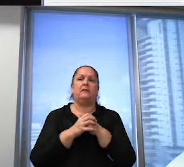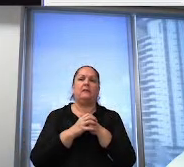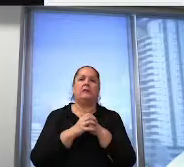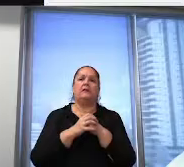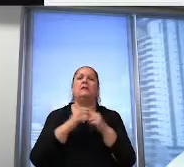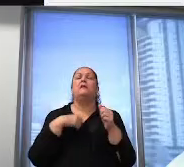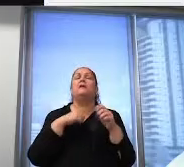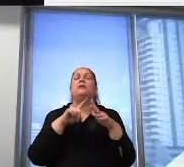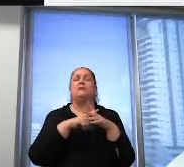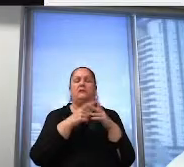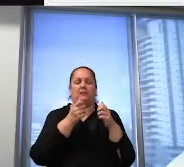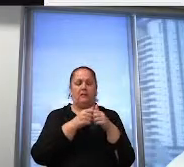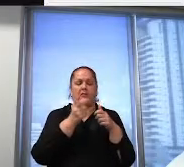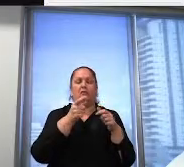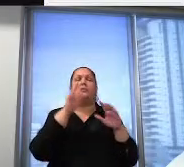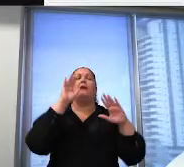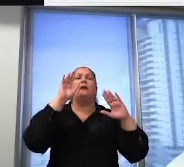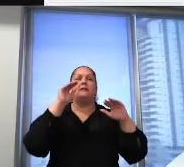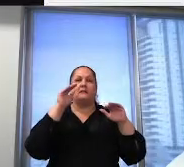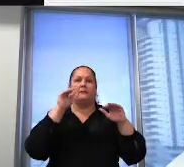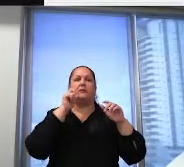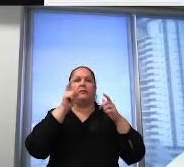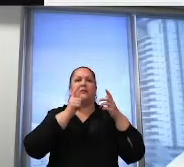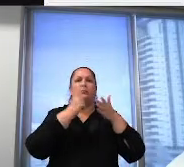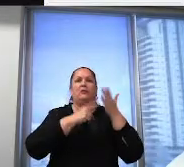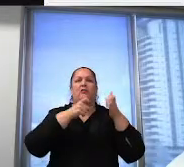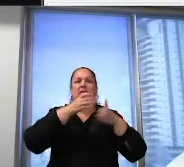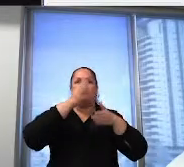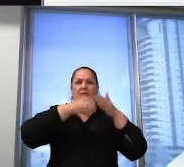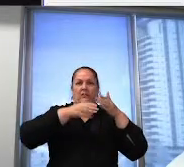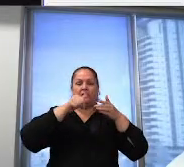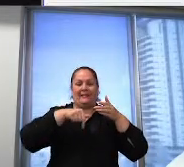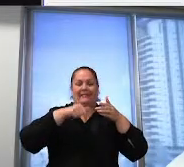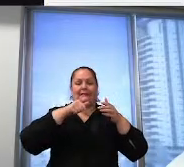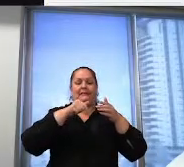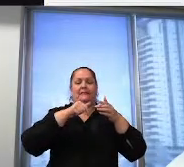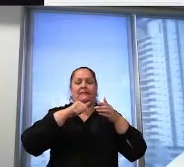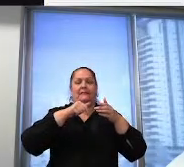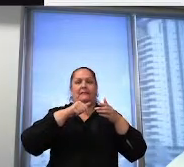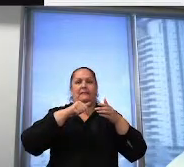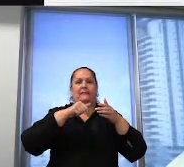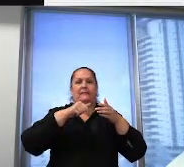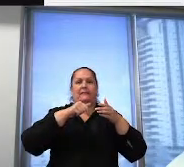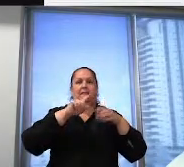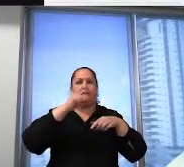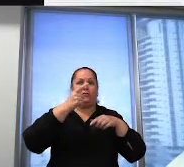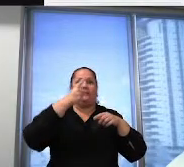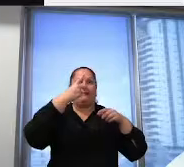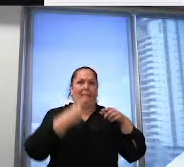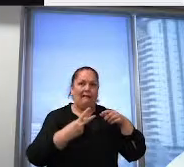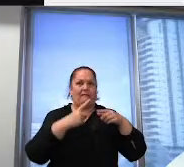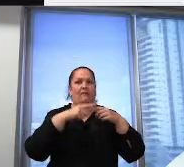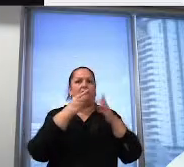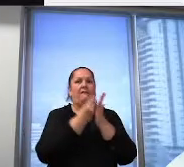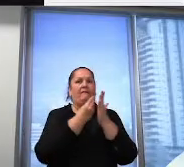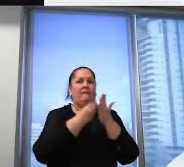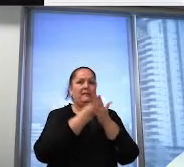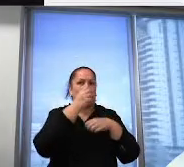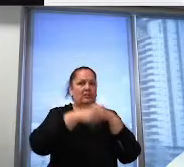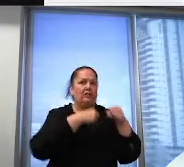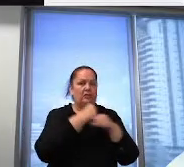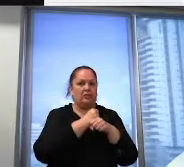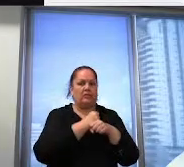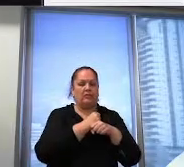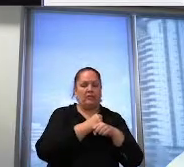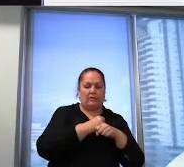with the latter. Let's start with the latter. What is it that you expect you can complete by the end of this calendar year, by the end of the first half of this